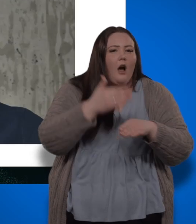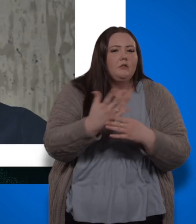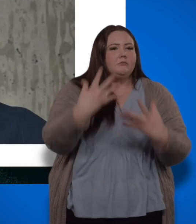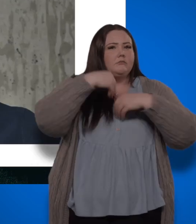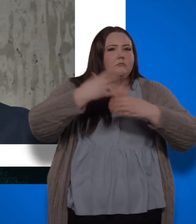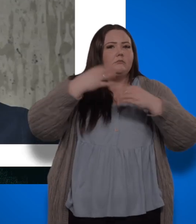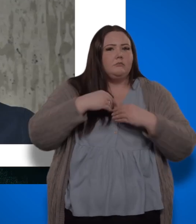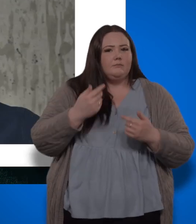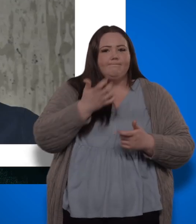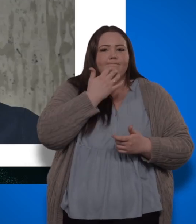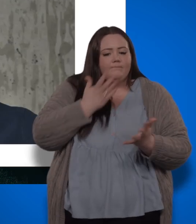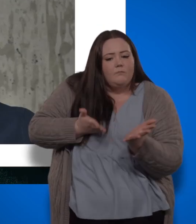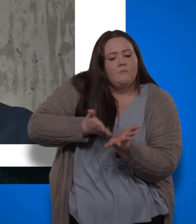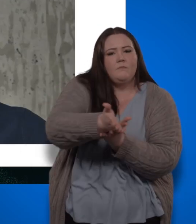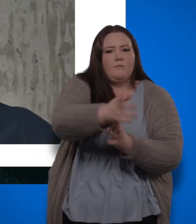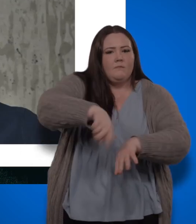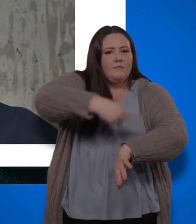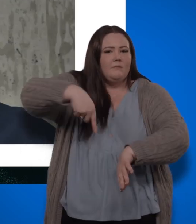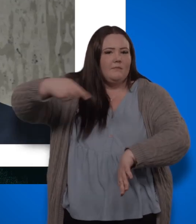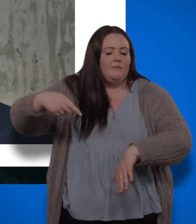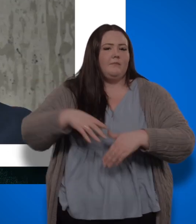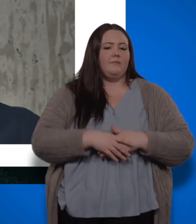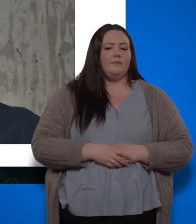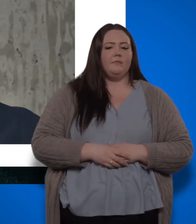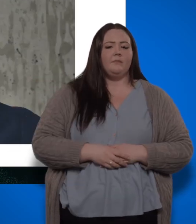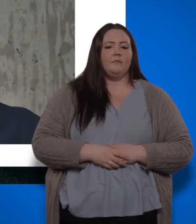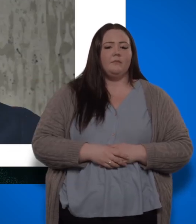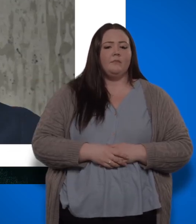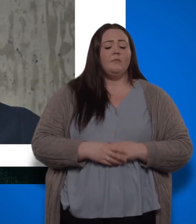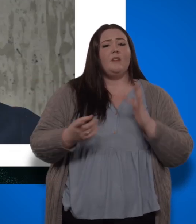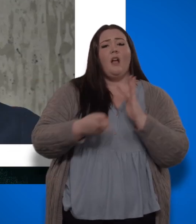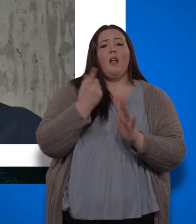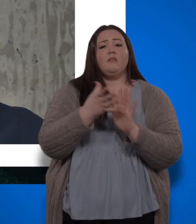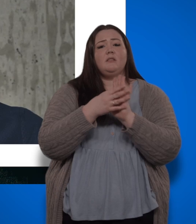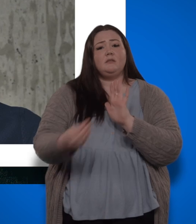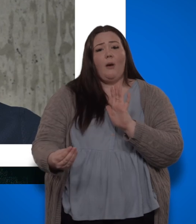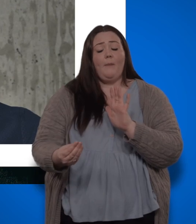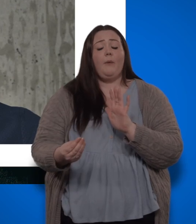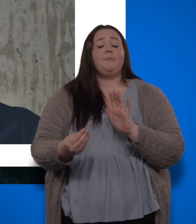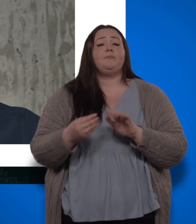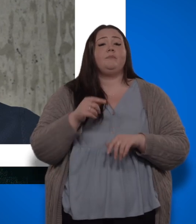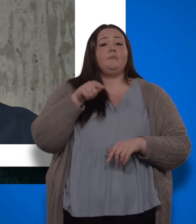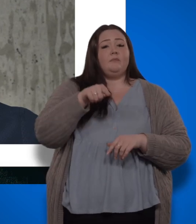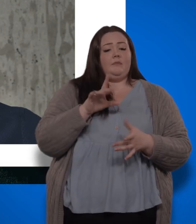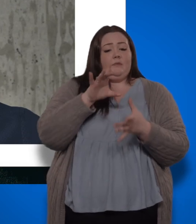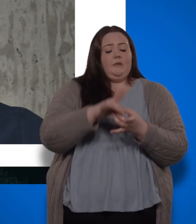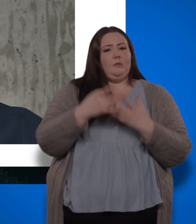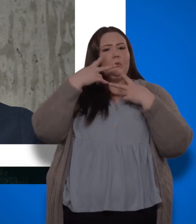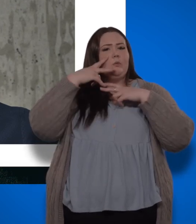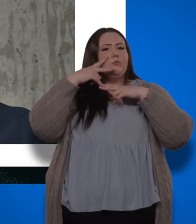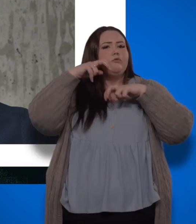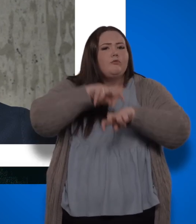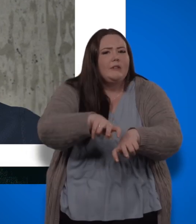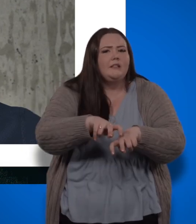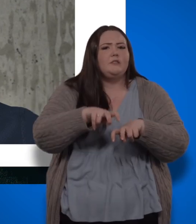And another example of what I call low-tech transhumanism is the rapid growth in research on delaying aging or